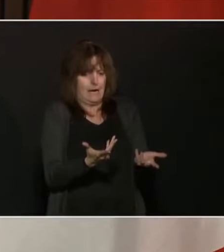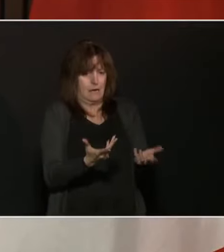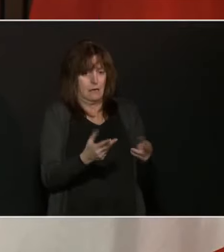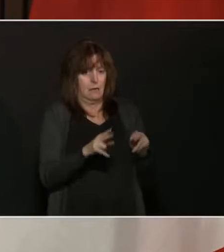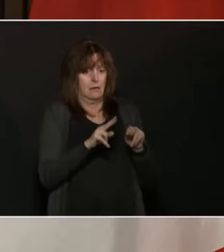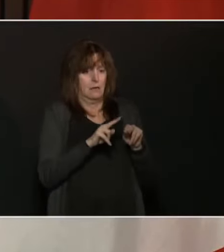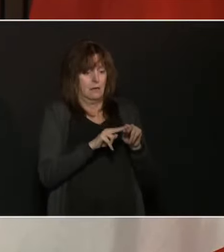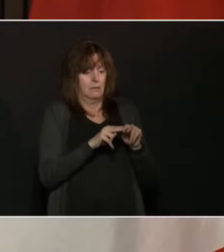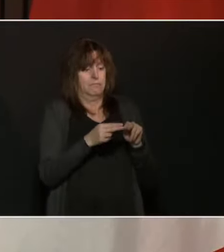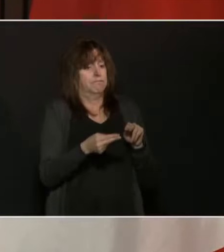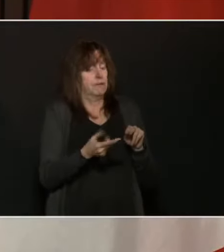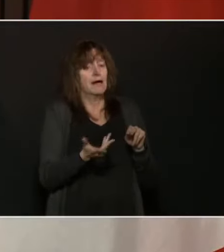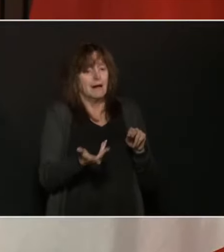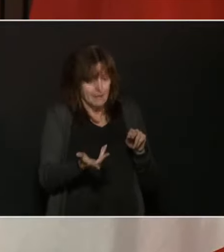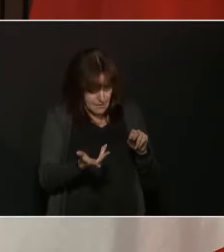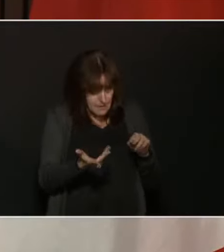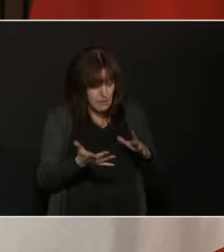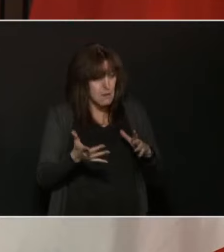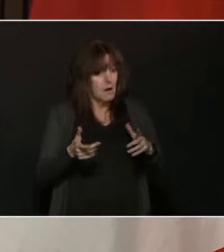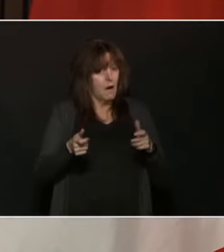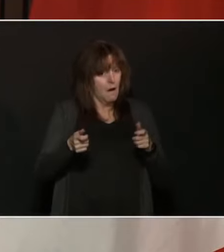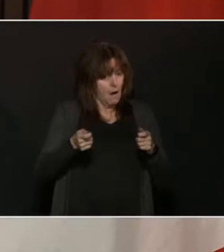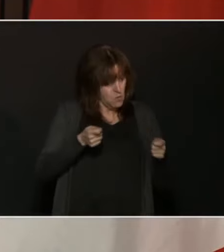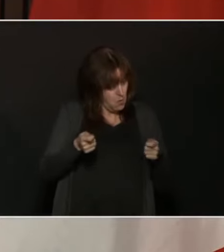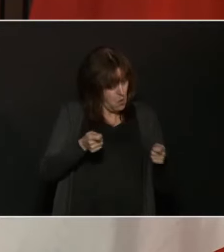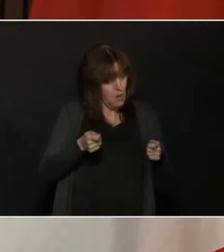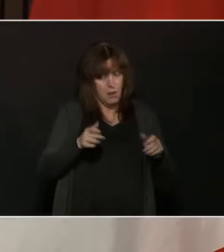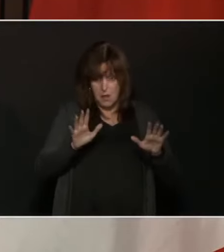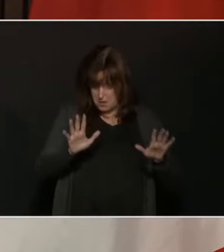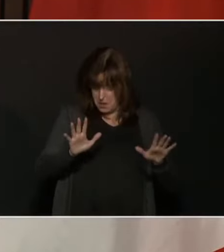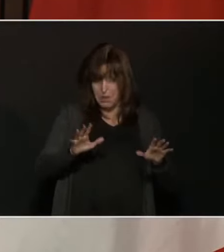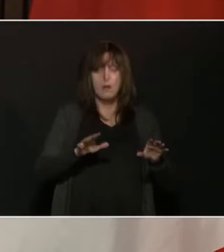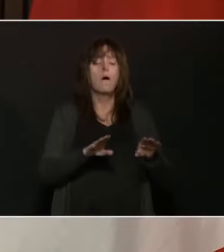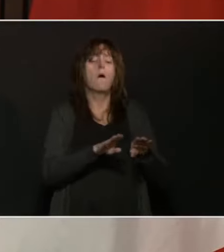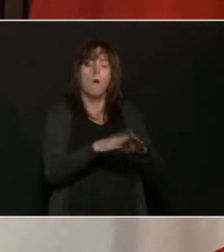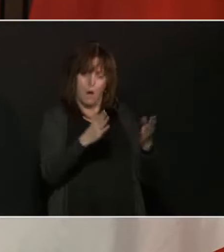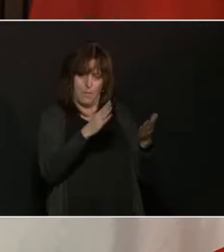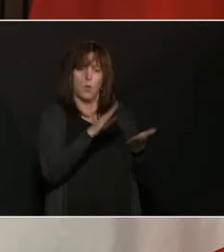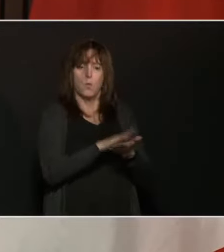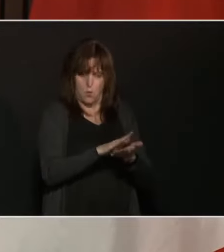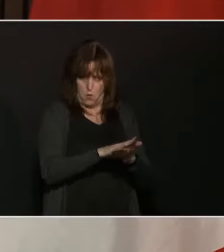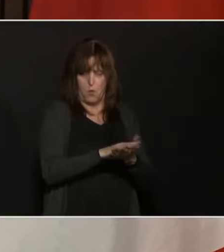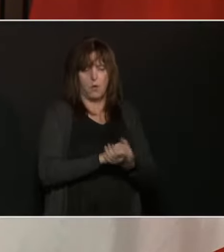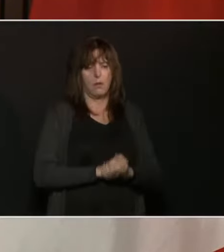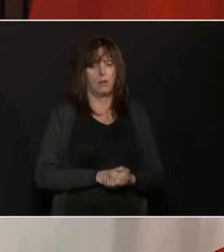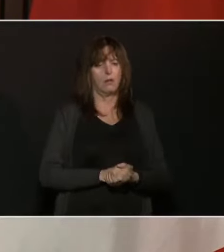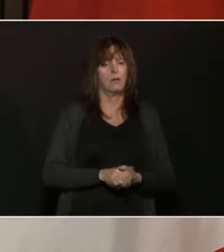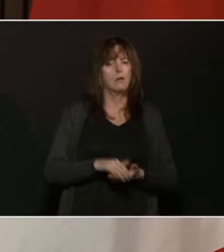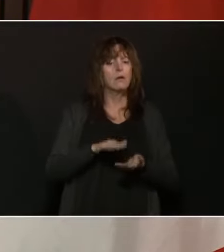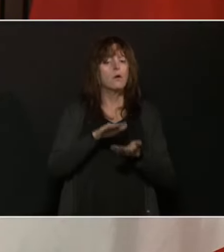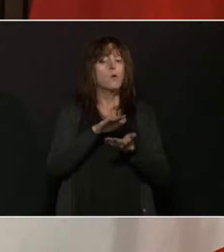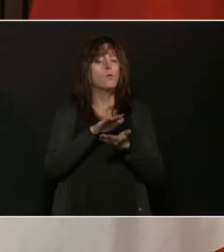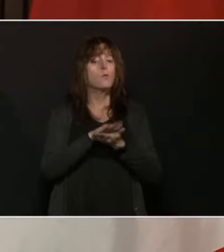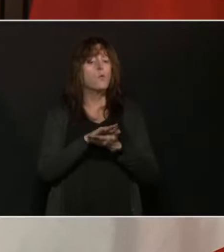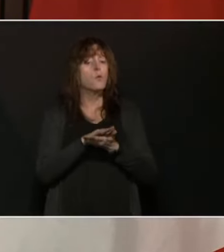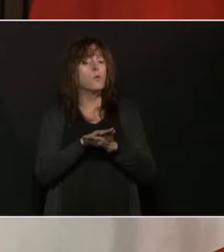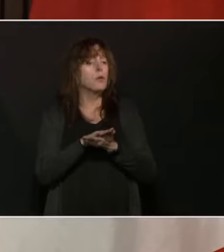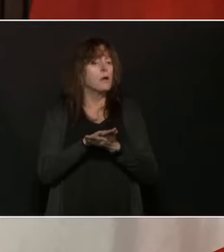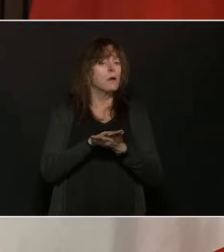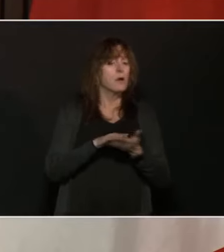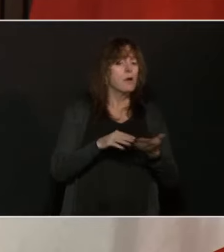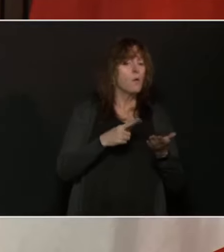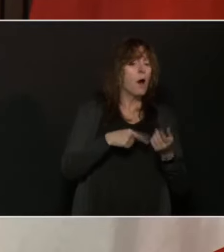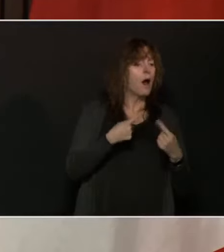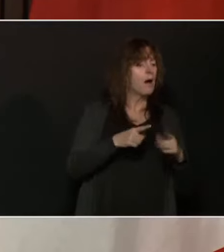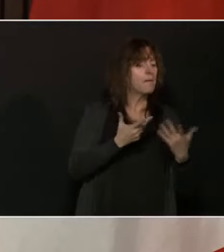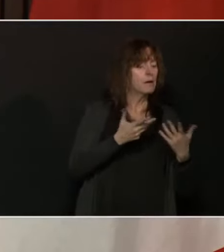seriously control that spread in the community. You know, it's the schools tend to amplify what goes on in the community. And so it's really a function of when you